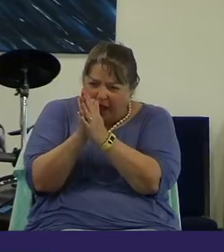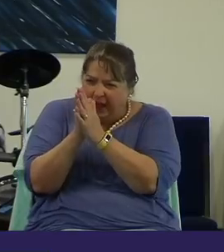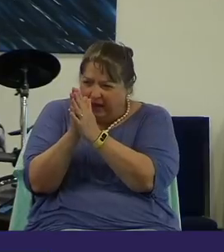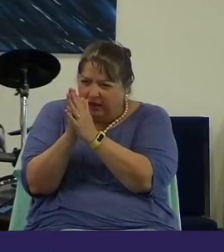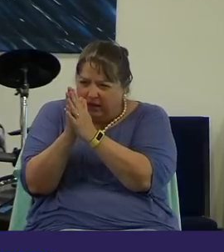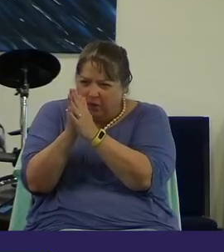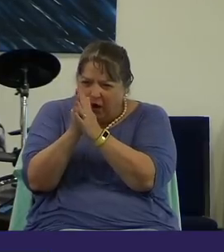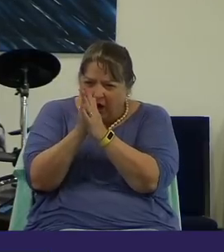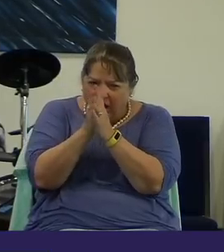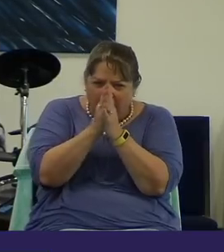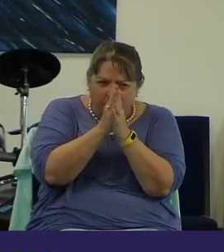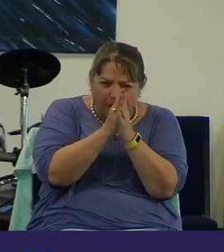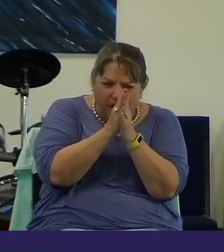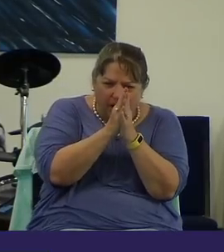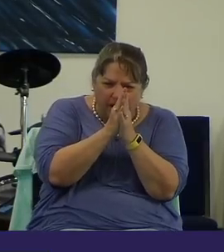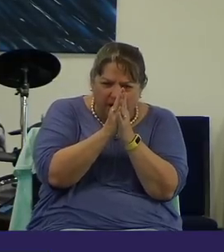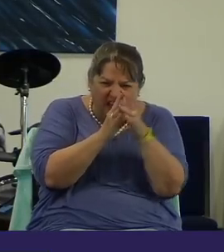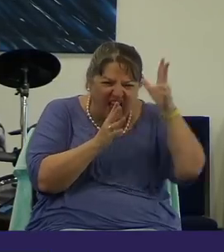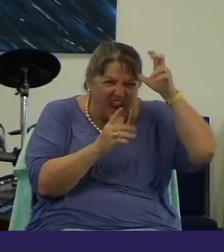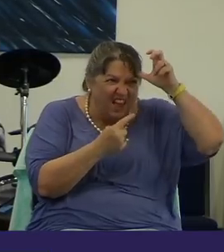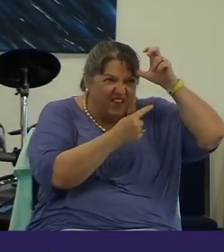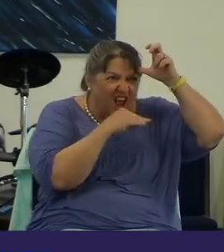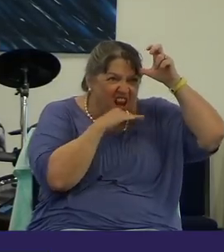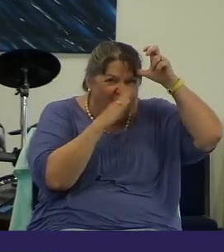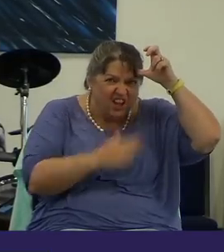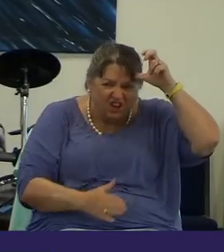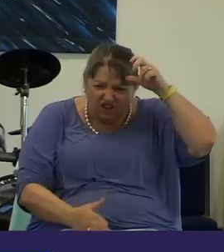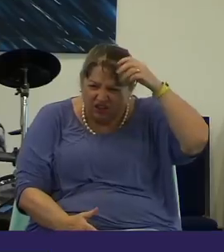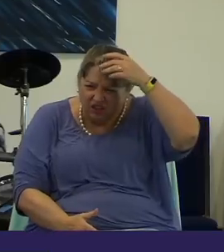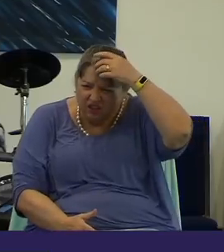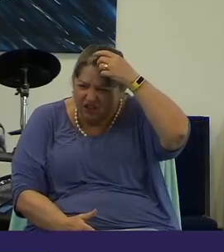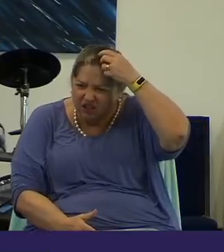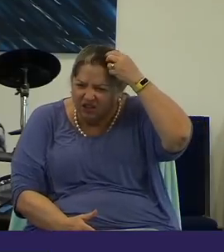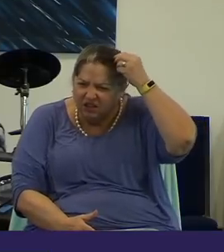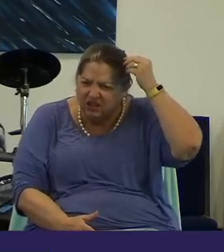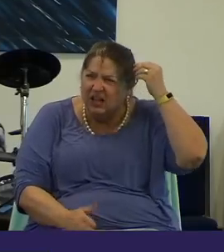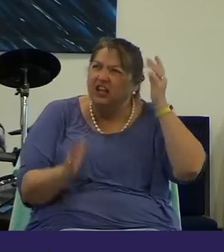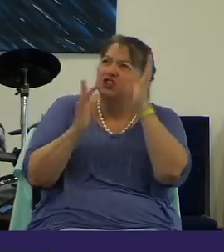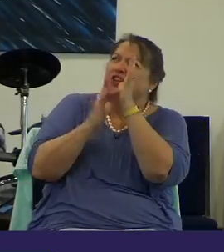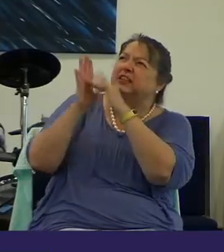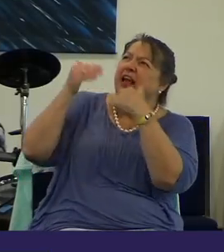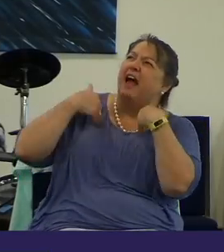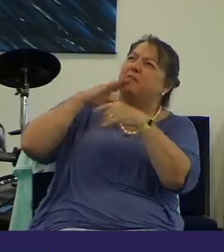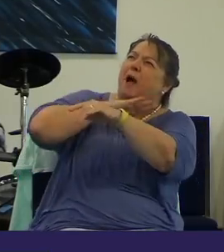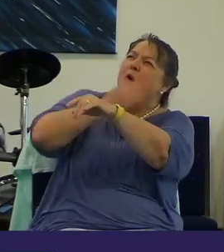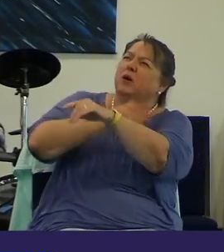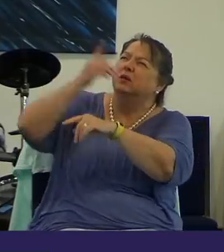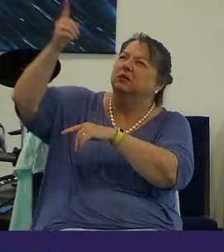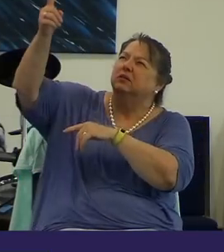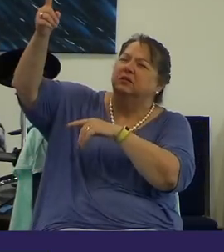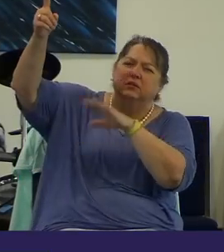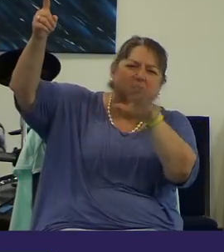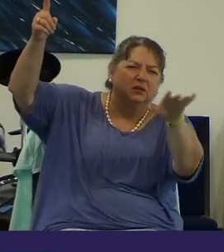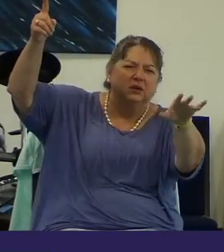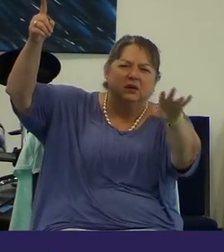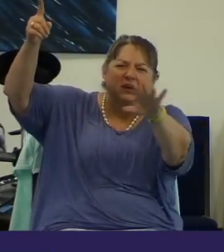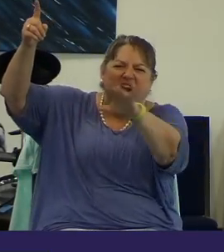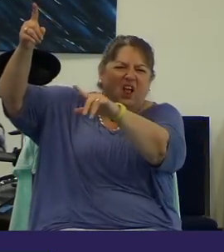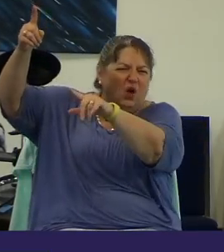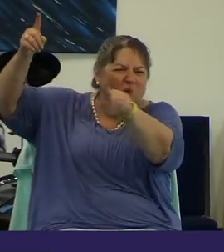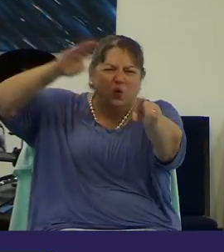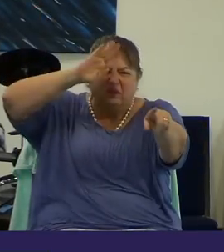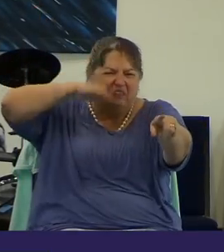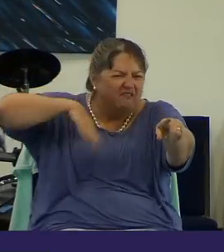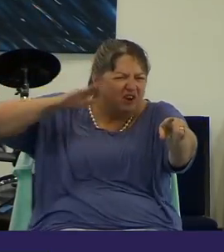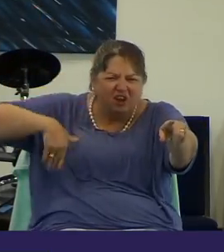praying. The devil's a liar. The power is in Jesus. Anybody here would say, Lord, I